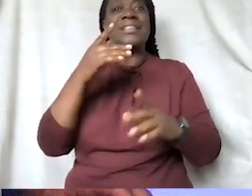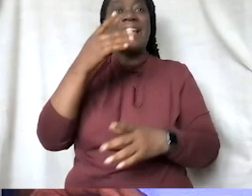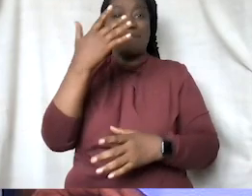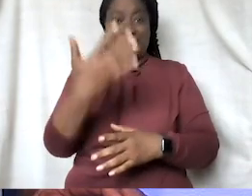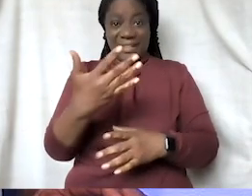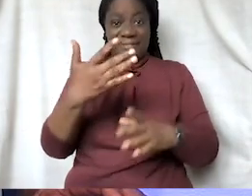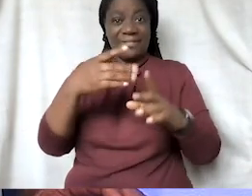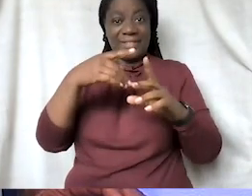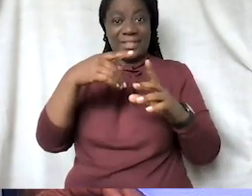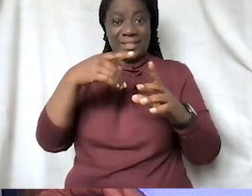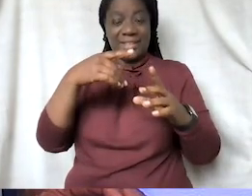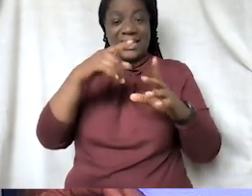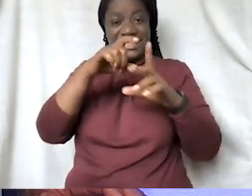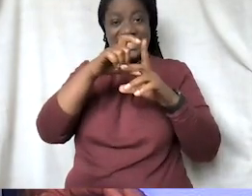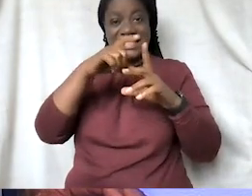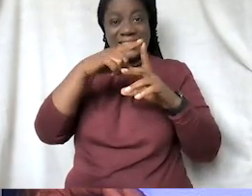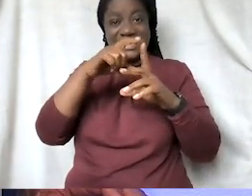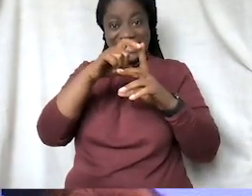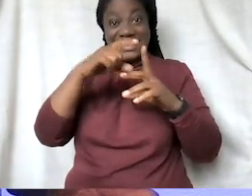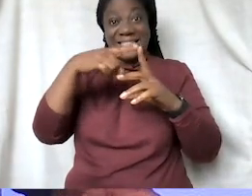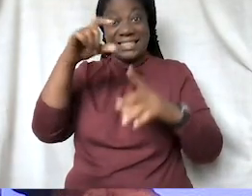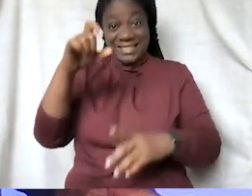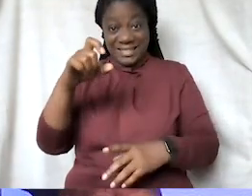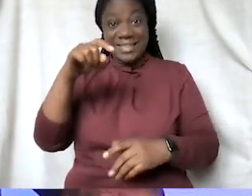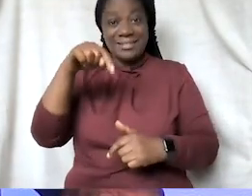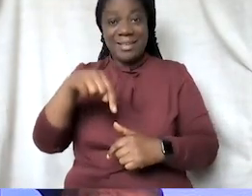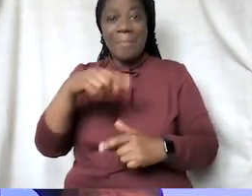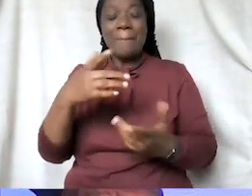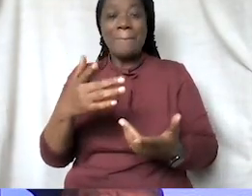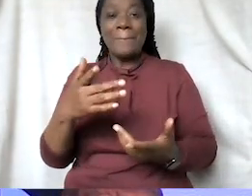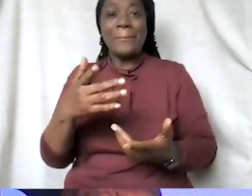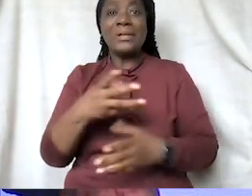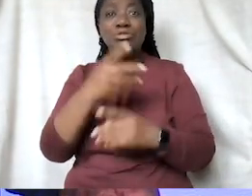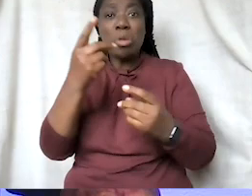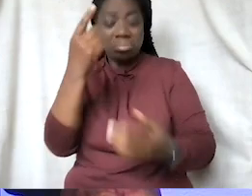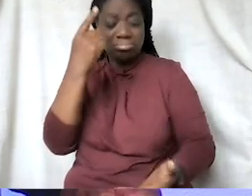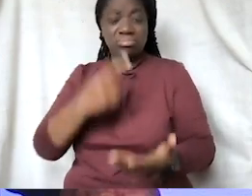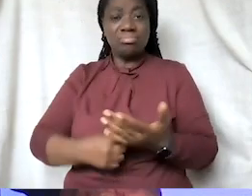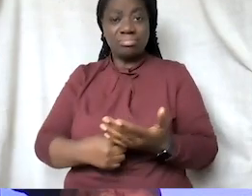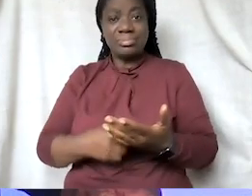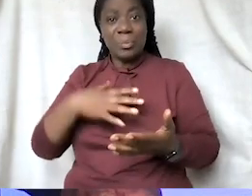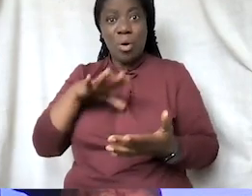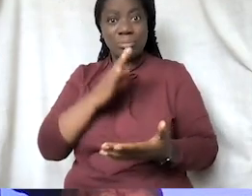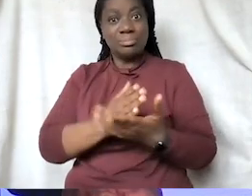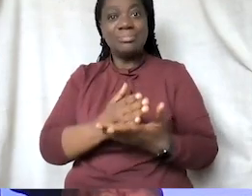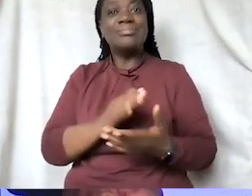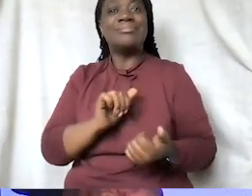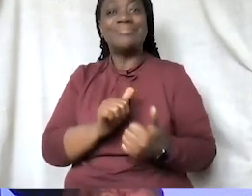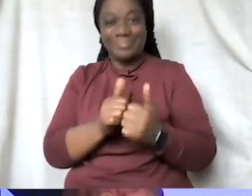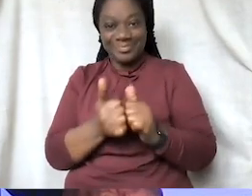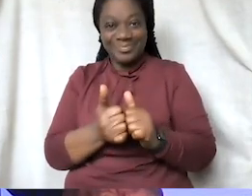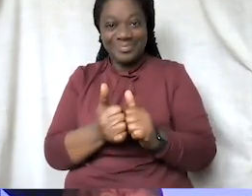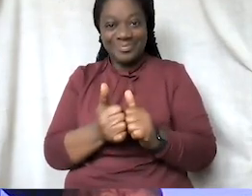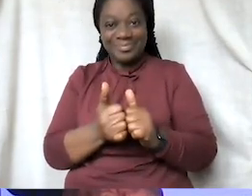know there are some of you who have already decided that you would like to get baptized. Those of